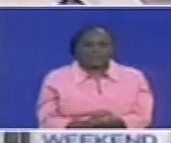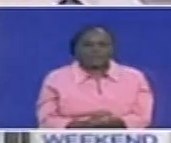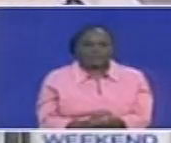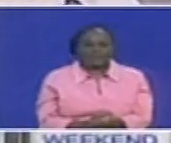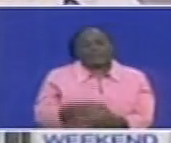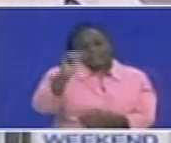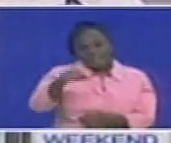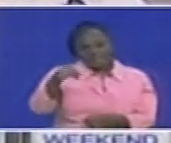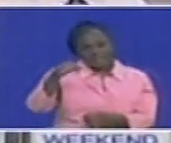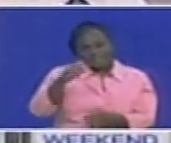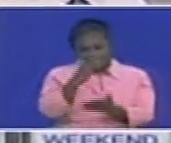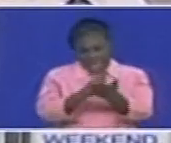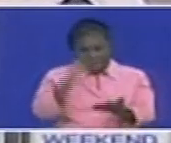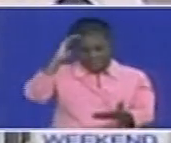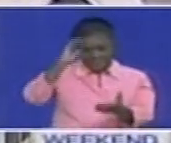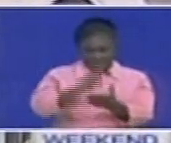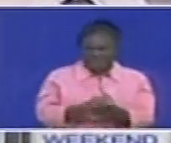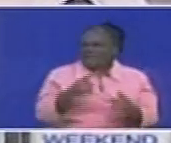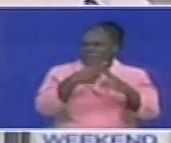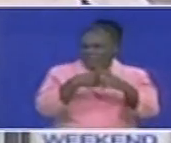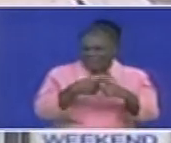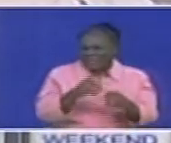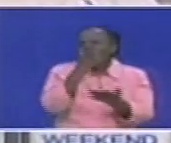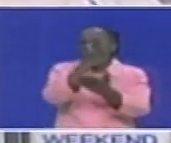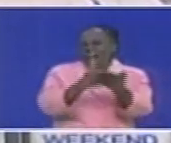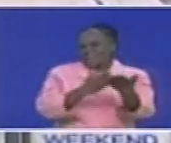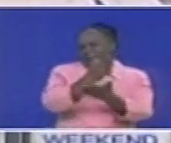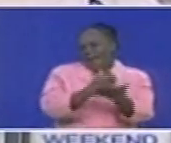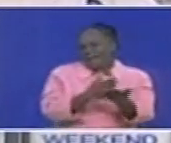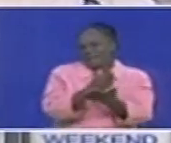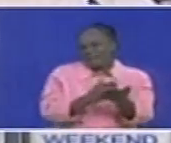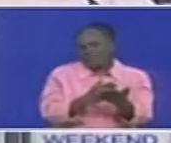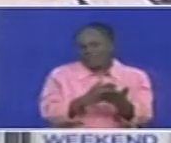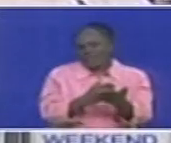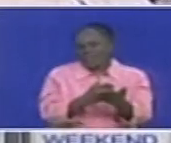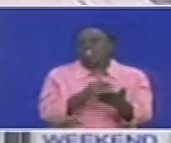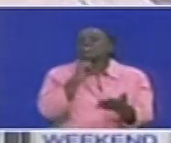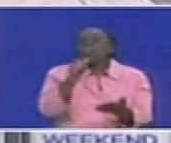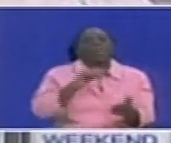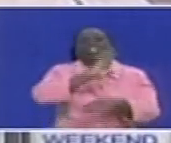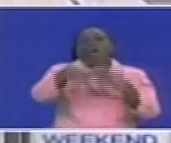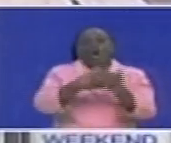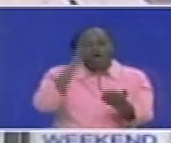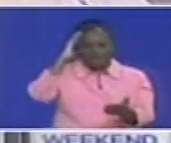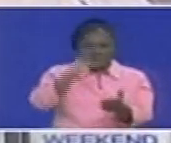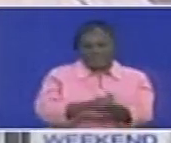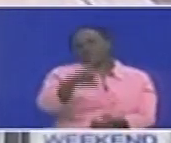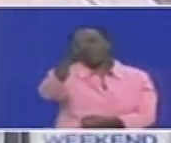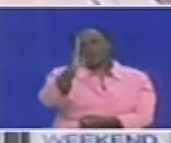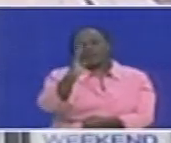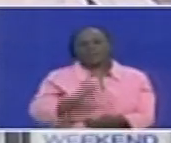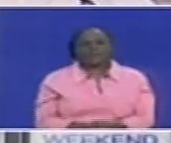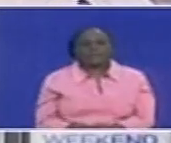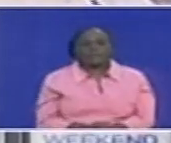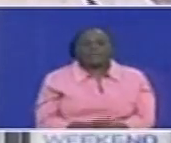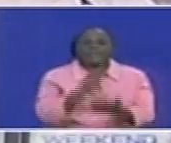ndio wana believe, lakini half of them, but not all of them, they are believing in God.